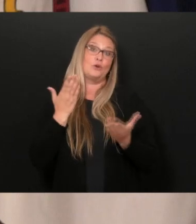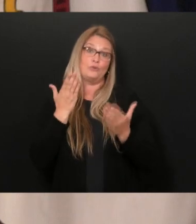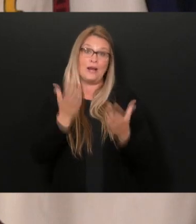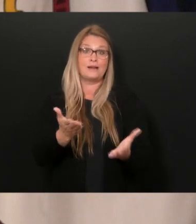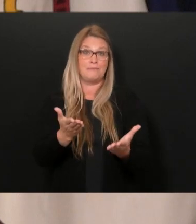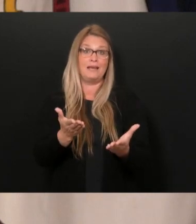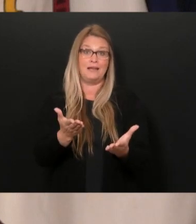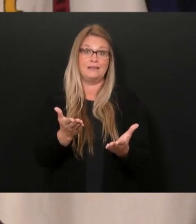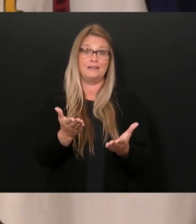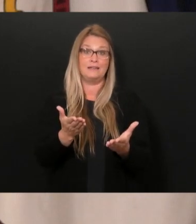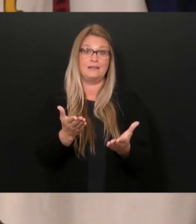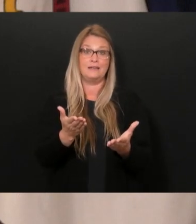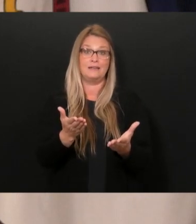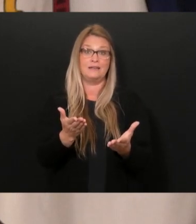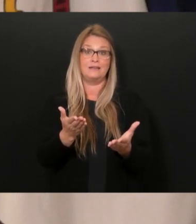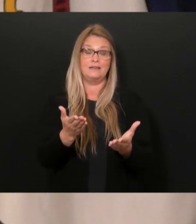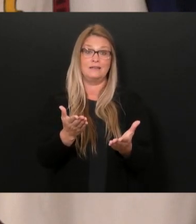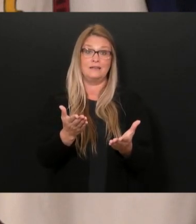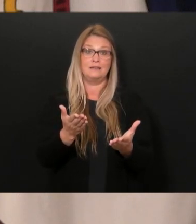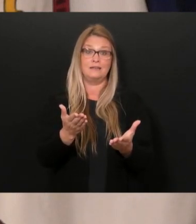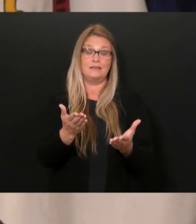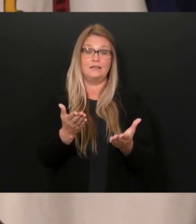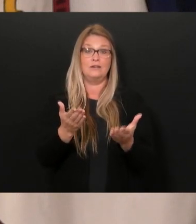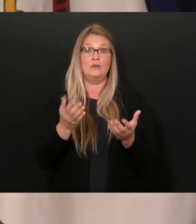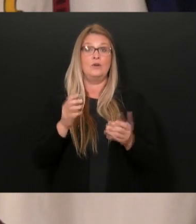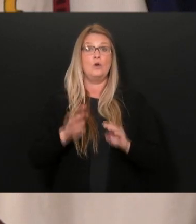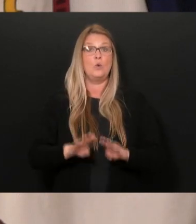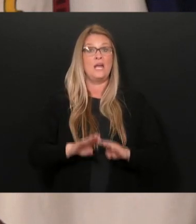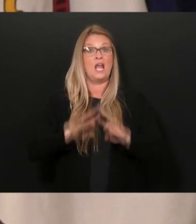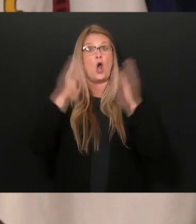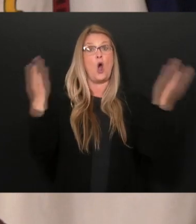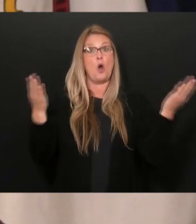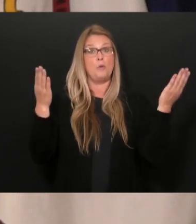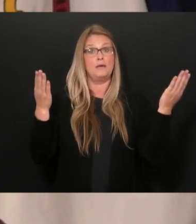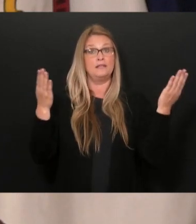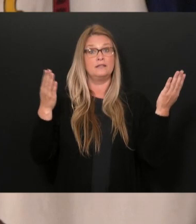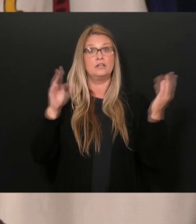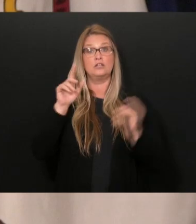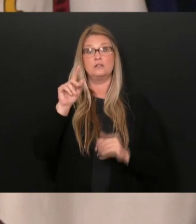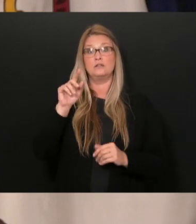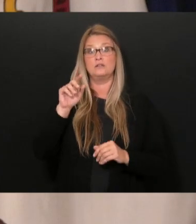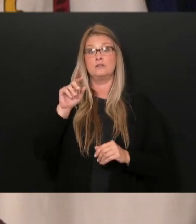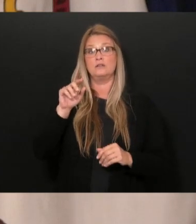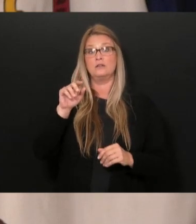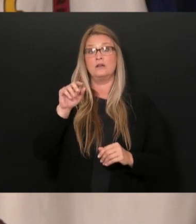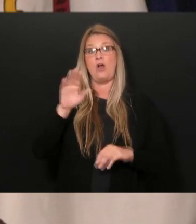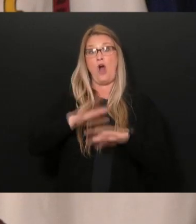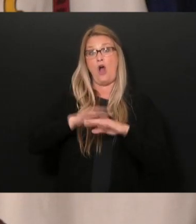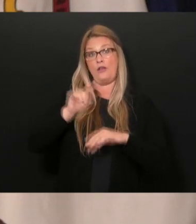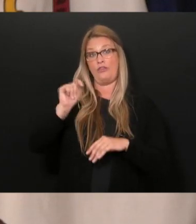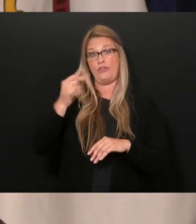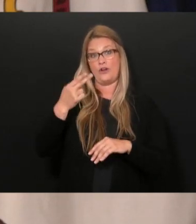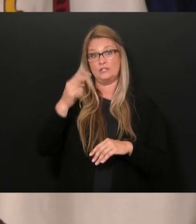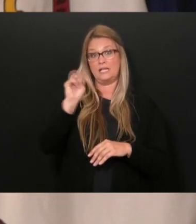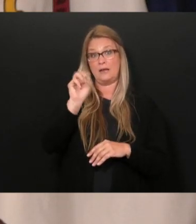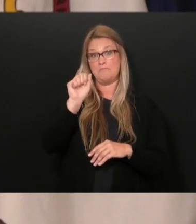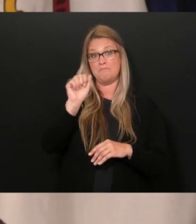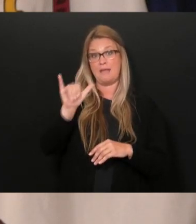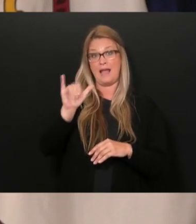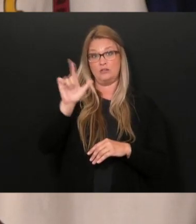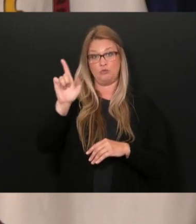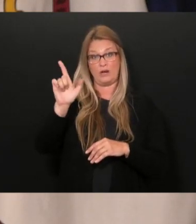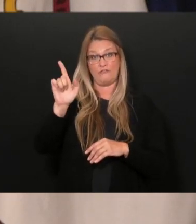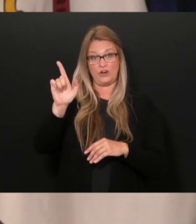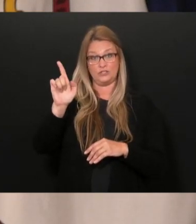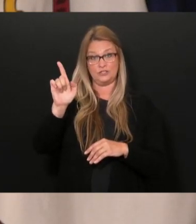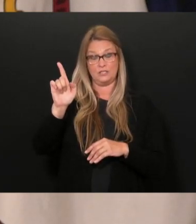that, or going to move now, that we open the trails on Thursday, May the 21st,